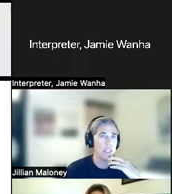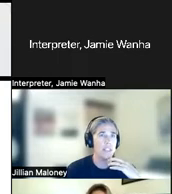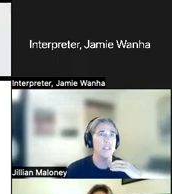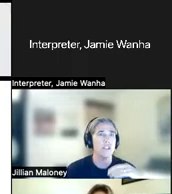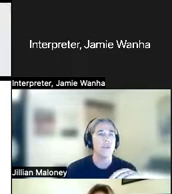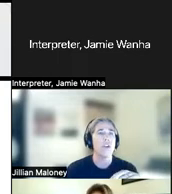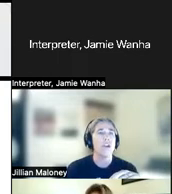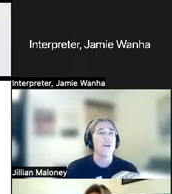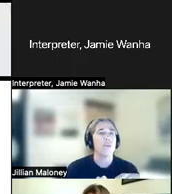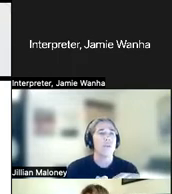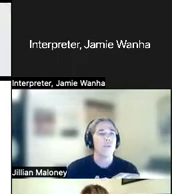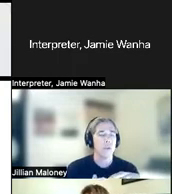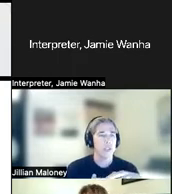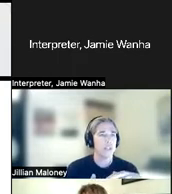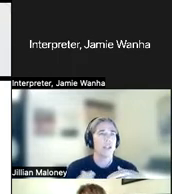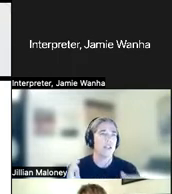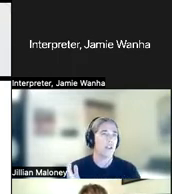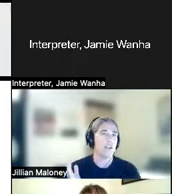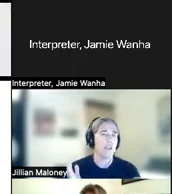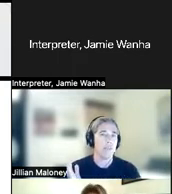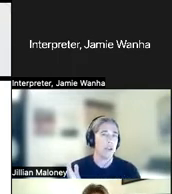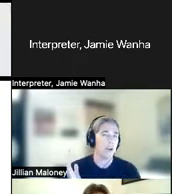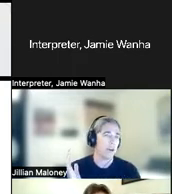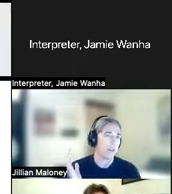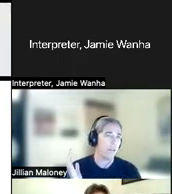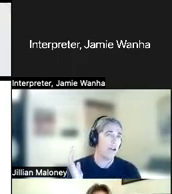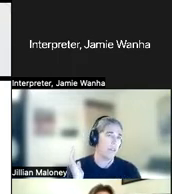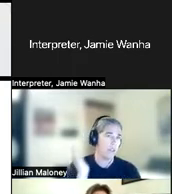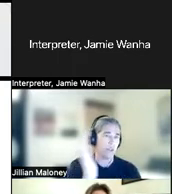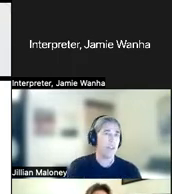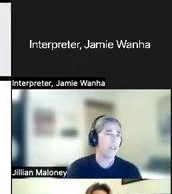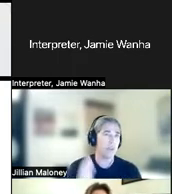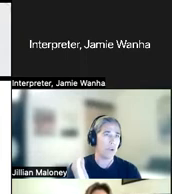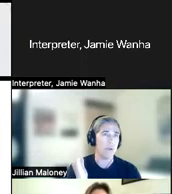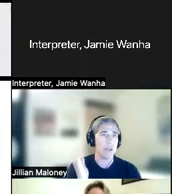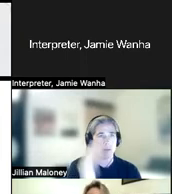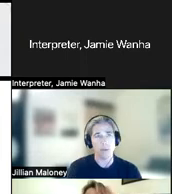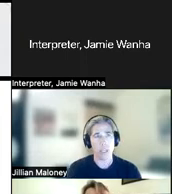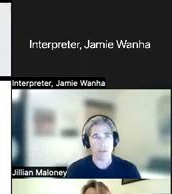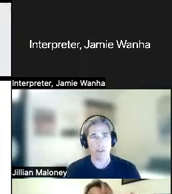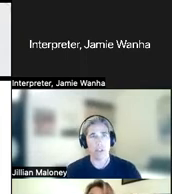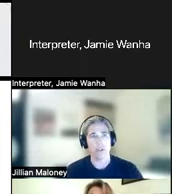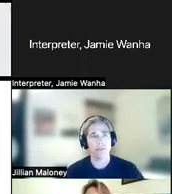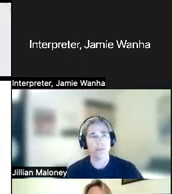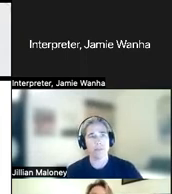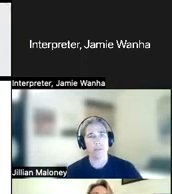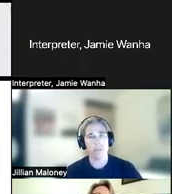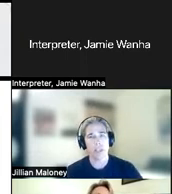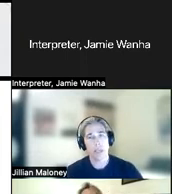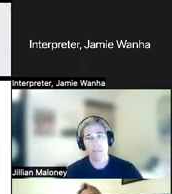The 1862 is not considered a bigger event on this sort of like through going Rose Canyon fault zone.